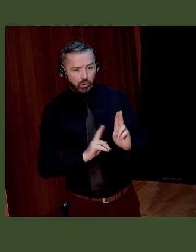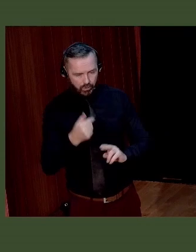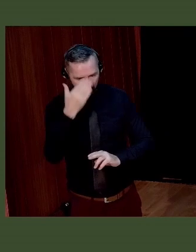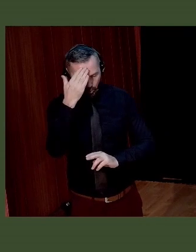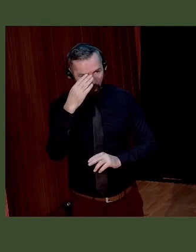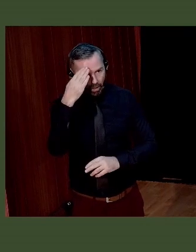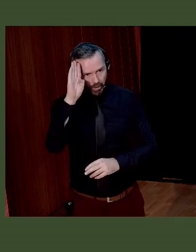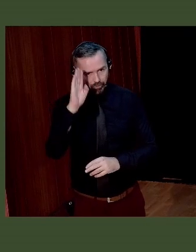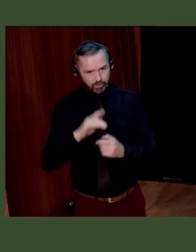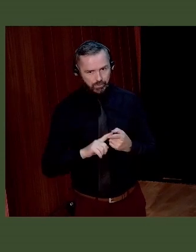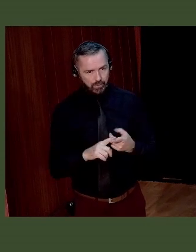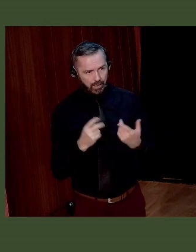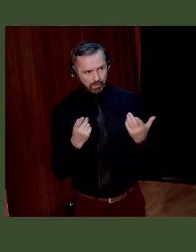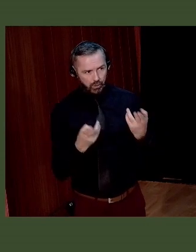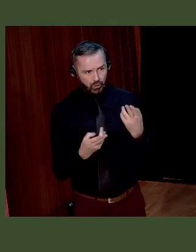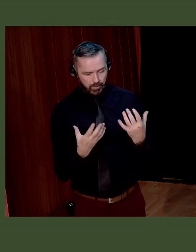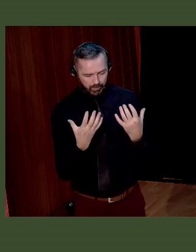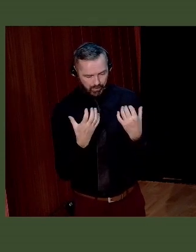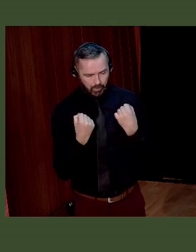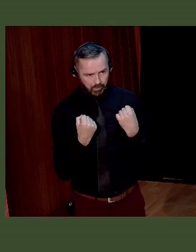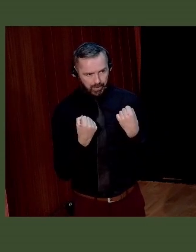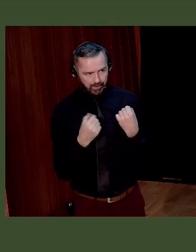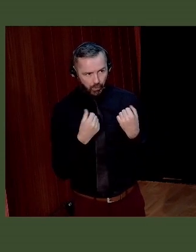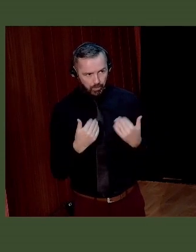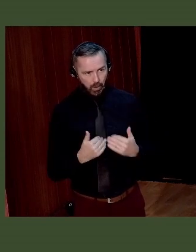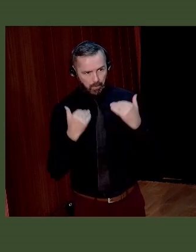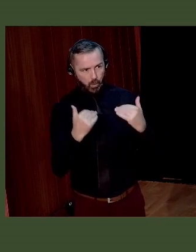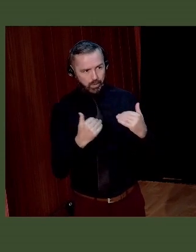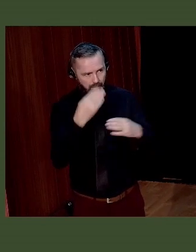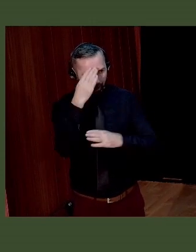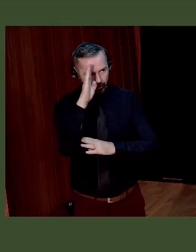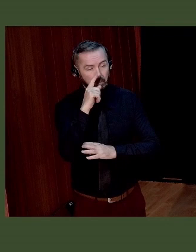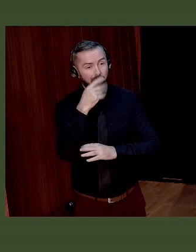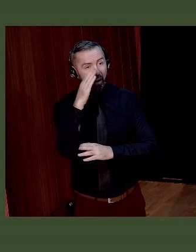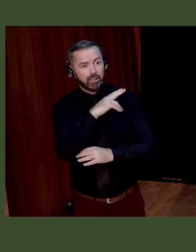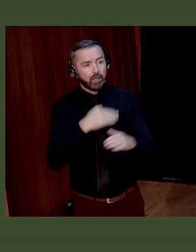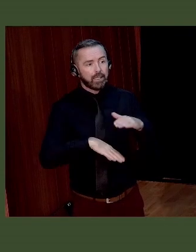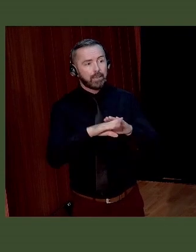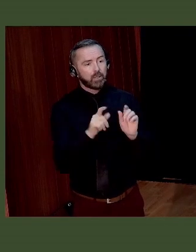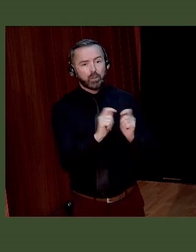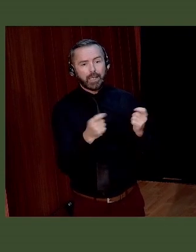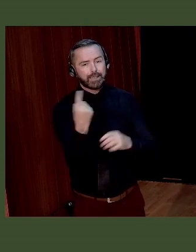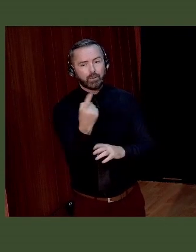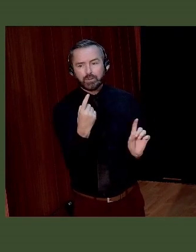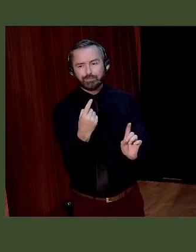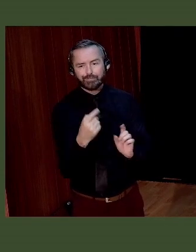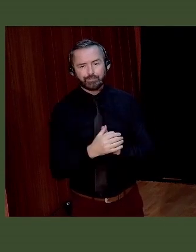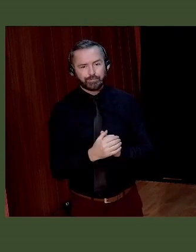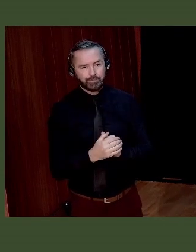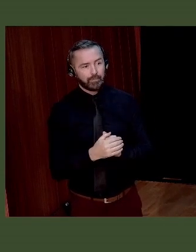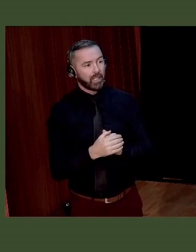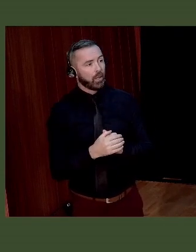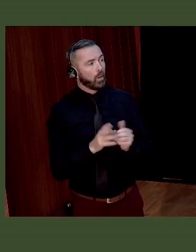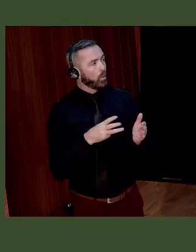have Irish. Should take on its responsibility of promoting Irish. But Irish was not limited to the Irish language magazines only. As well